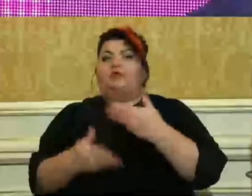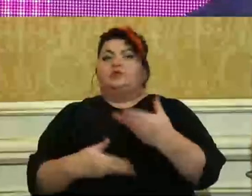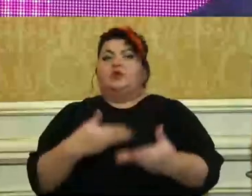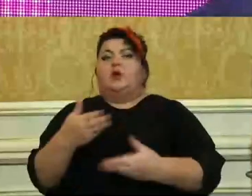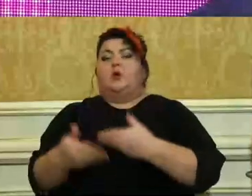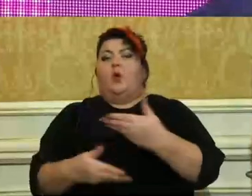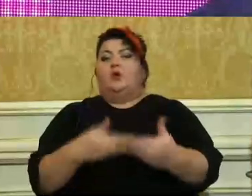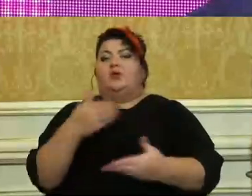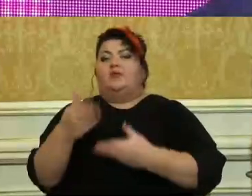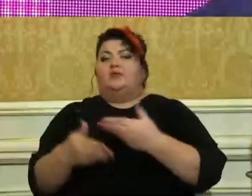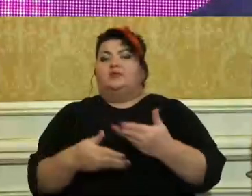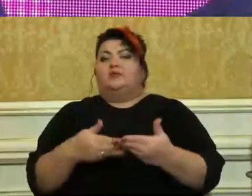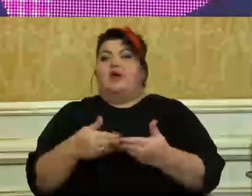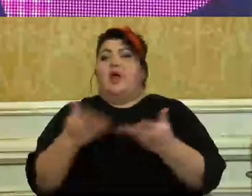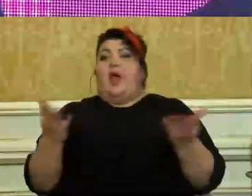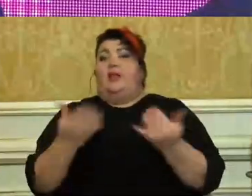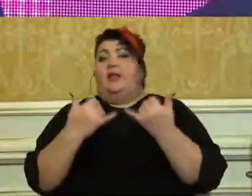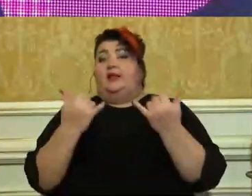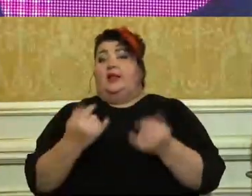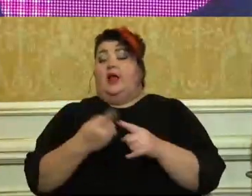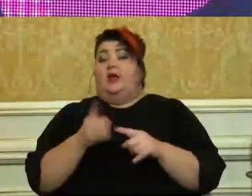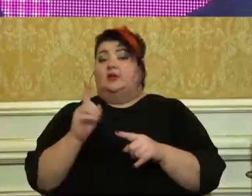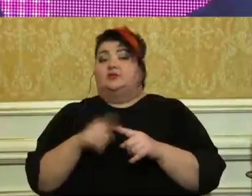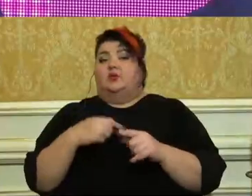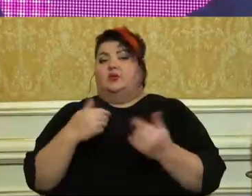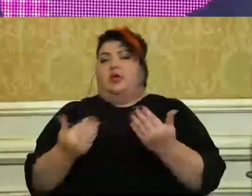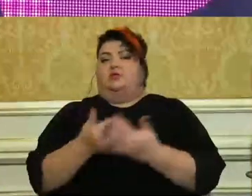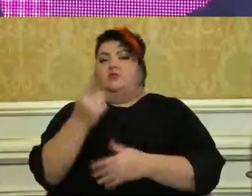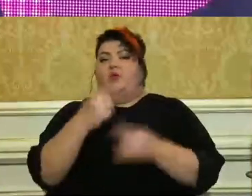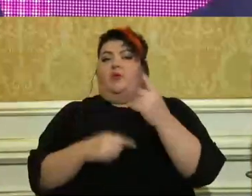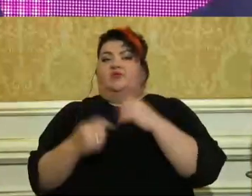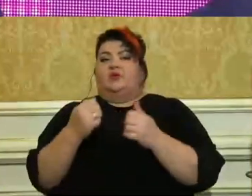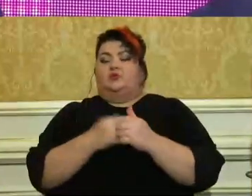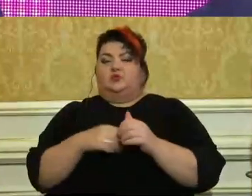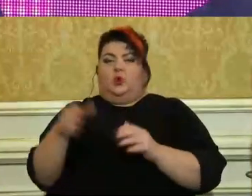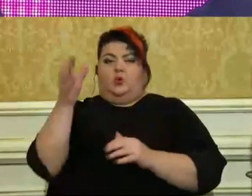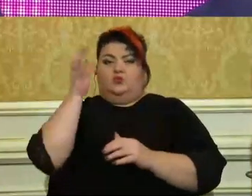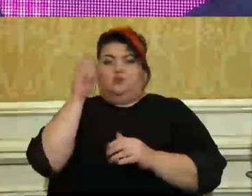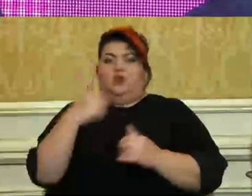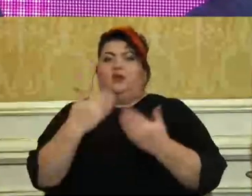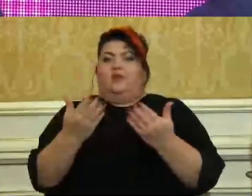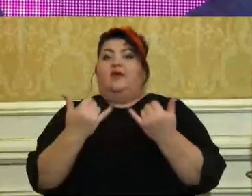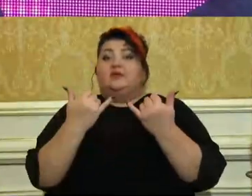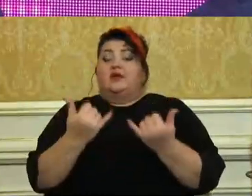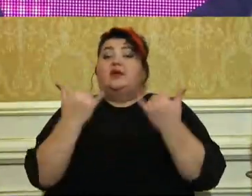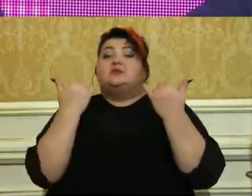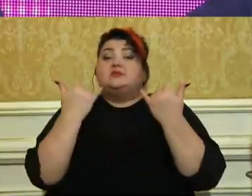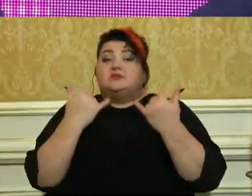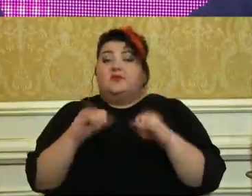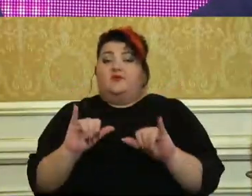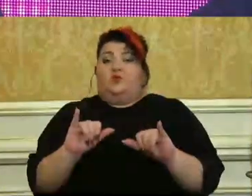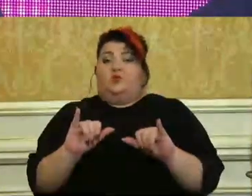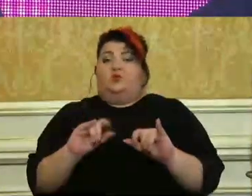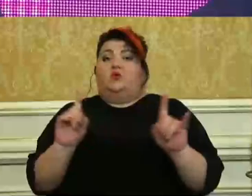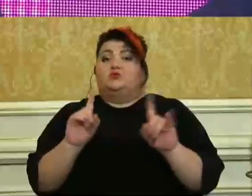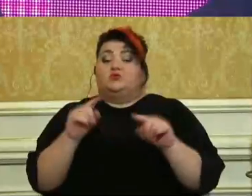very important reformation decisions and steps. And for this, I would like to say a few more. Let's talk about the